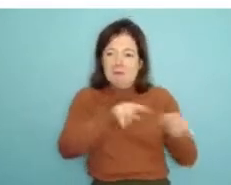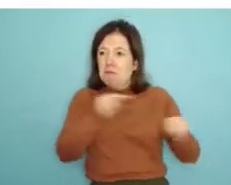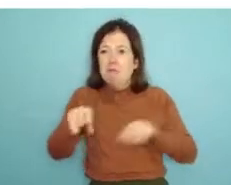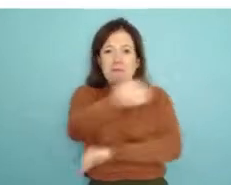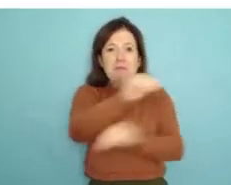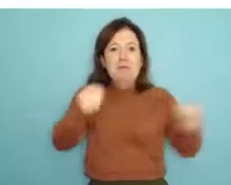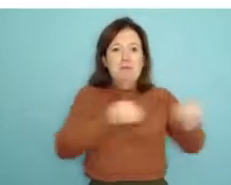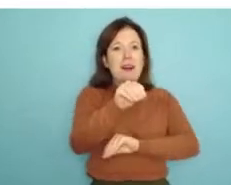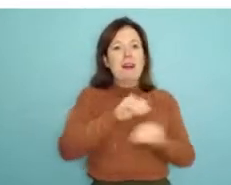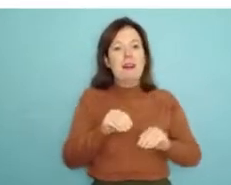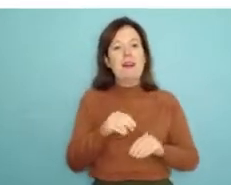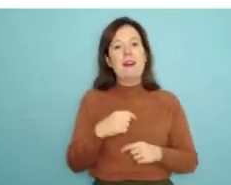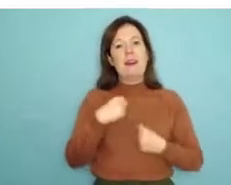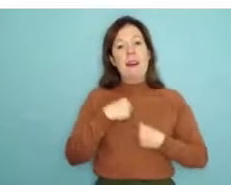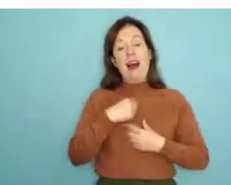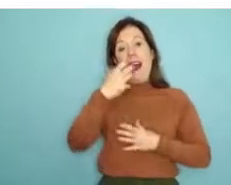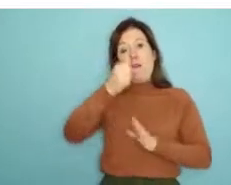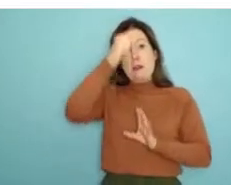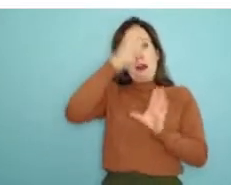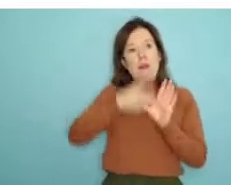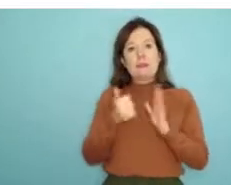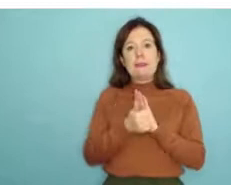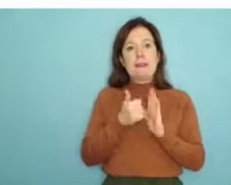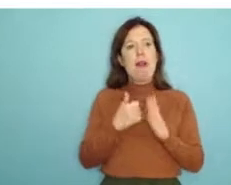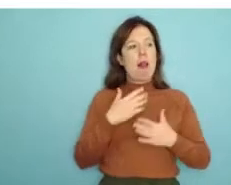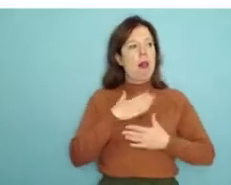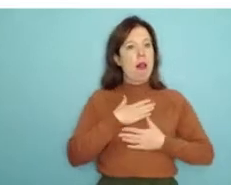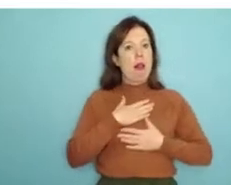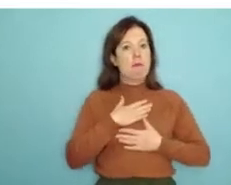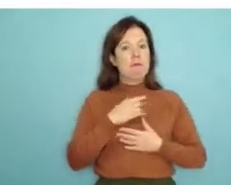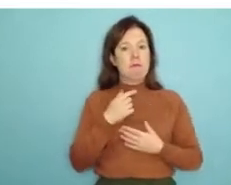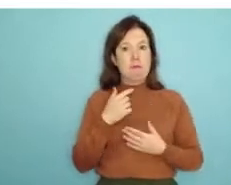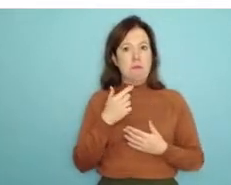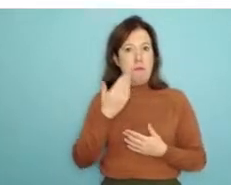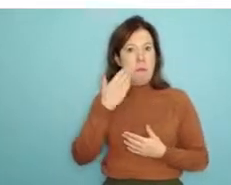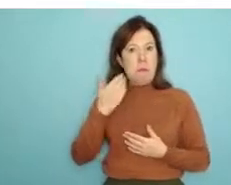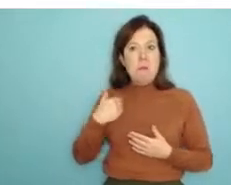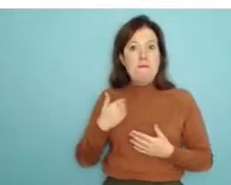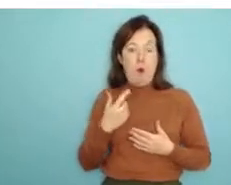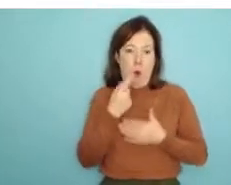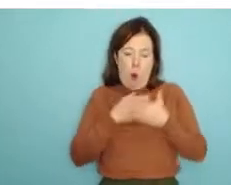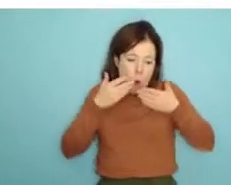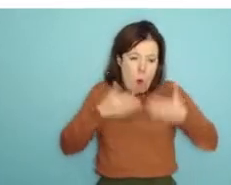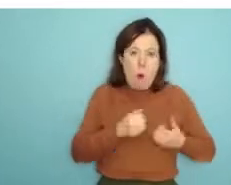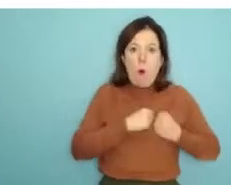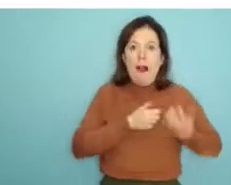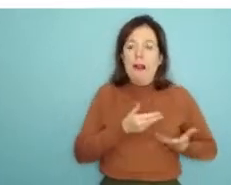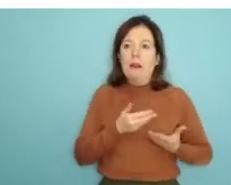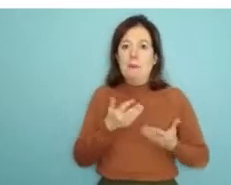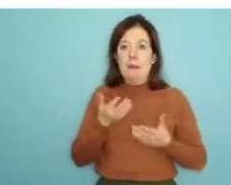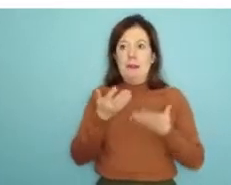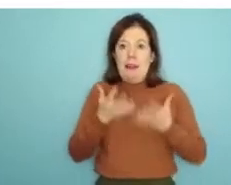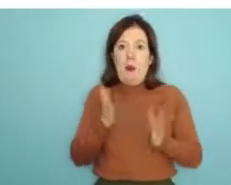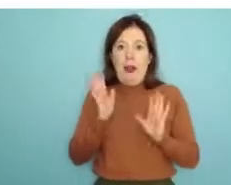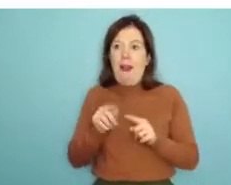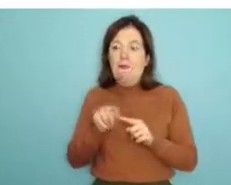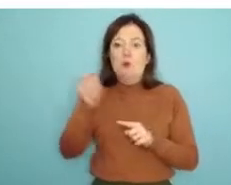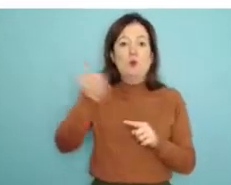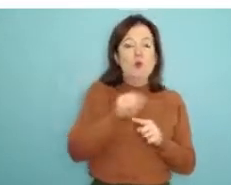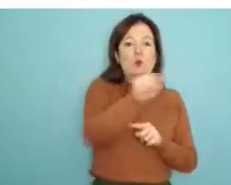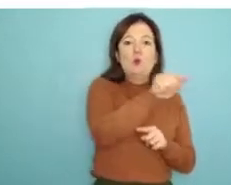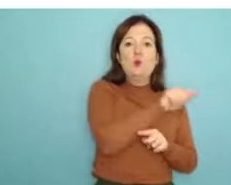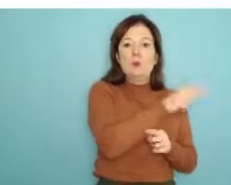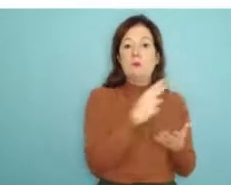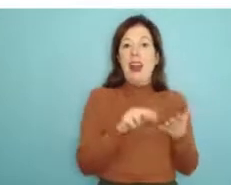to support different parts of the system that I don't normally necessarily have things to do with, such as offering support to the